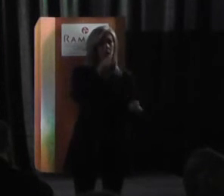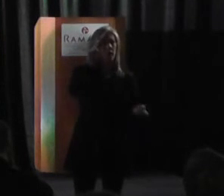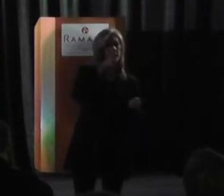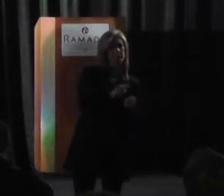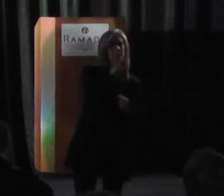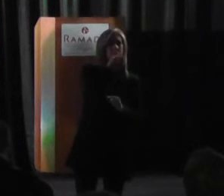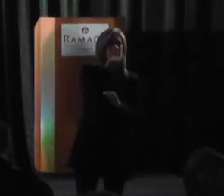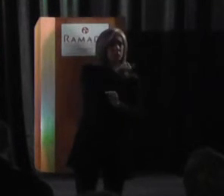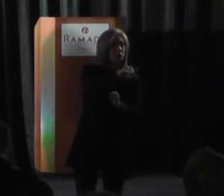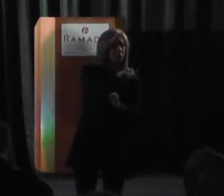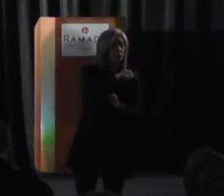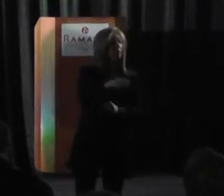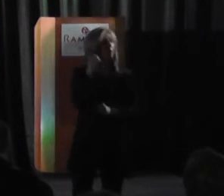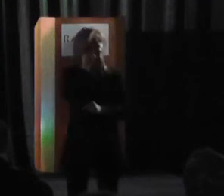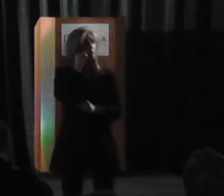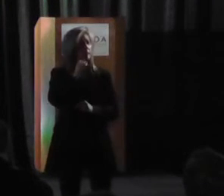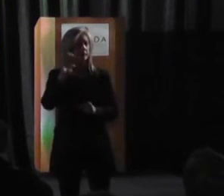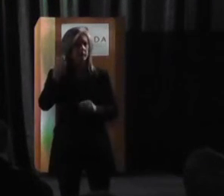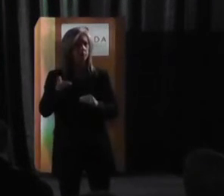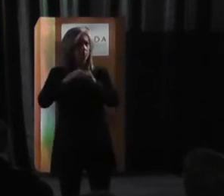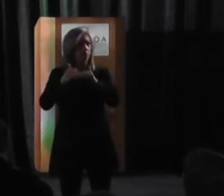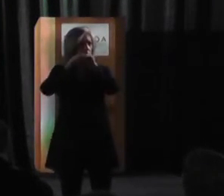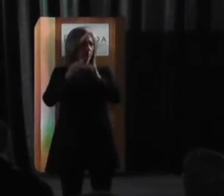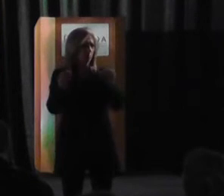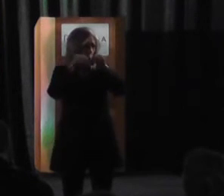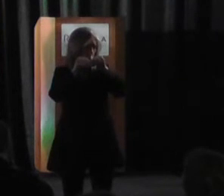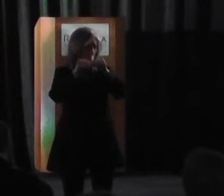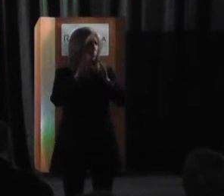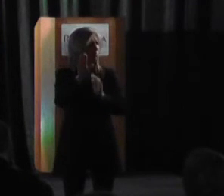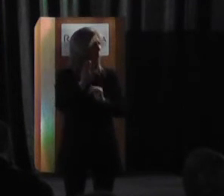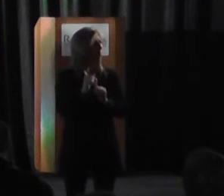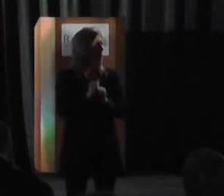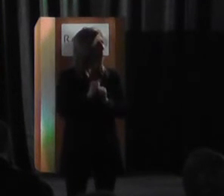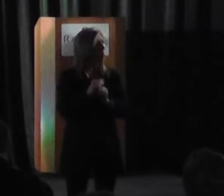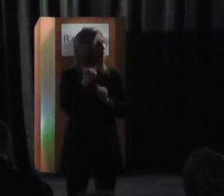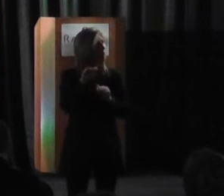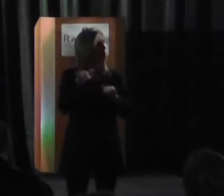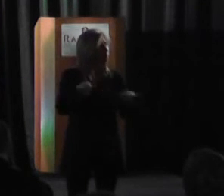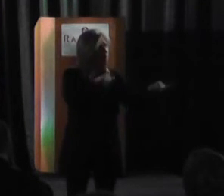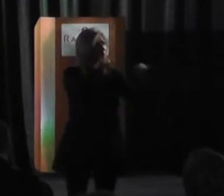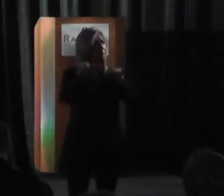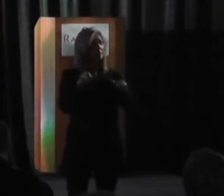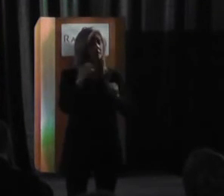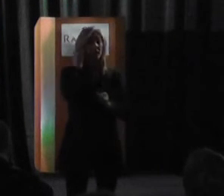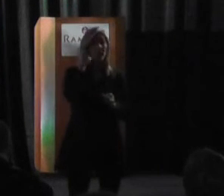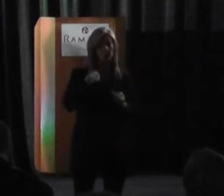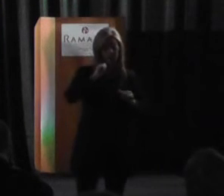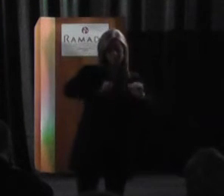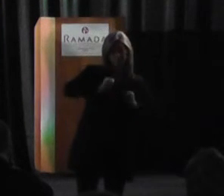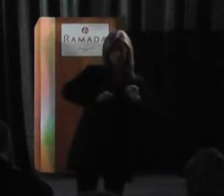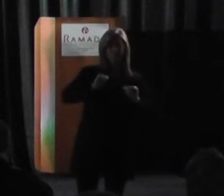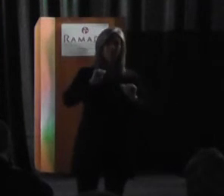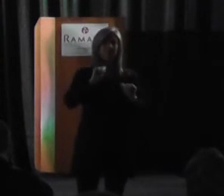movie than it is in his day-to-day life. And this is actually pretty common. So when we're acting or singing, doing a funny voice or putting